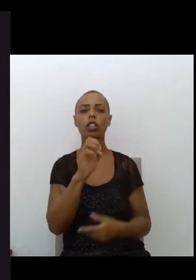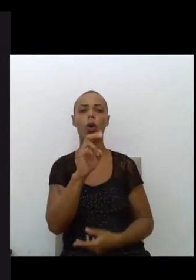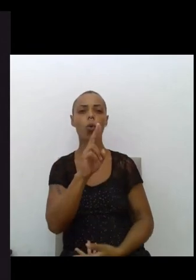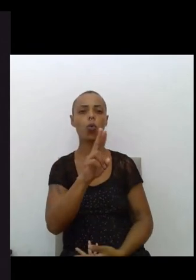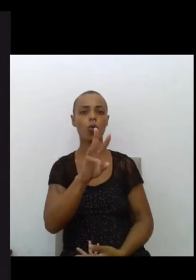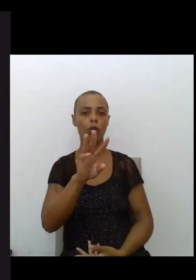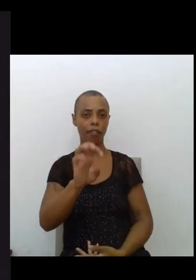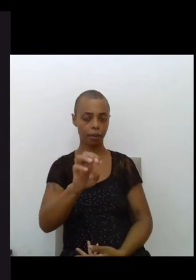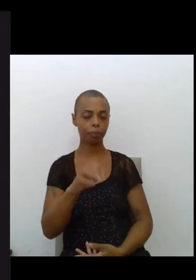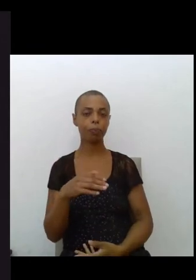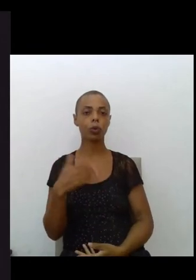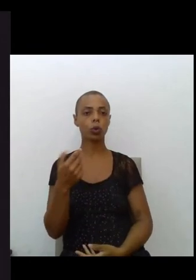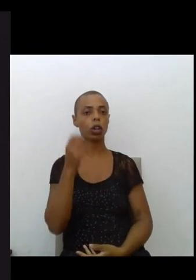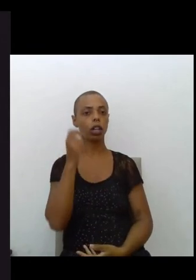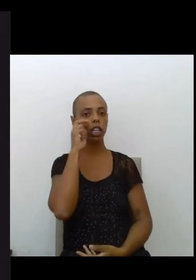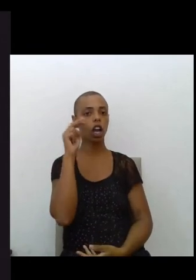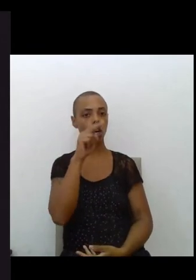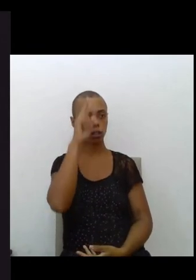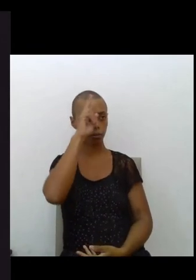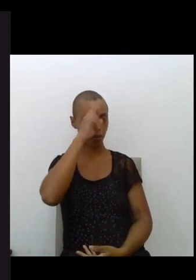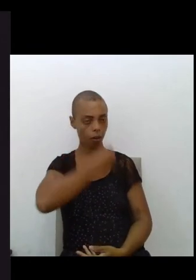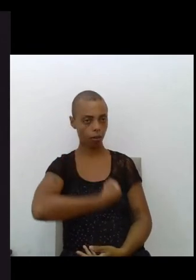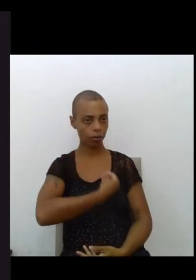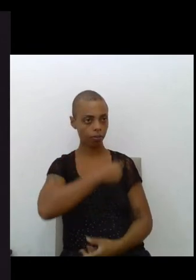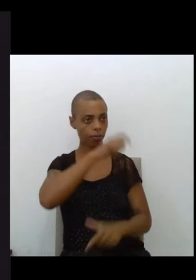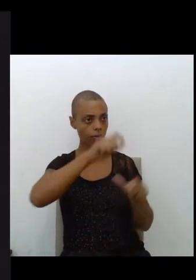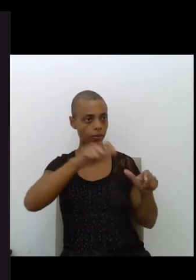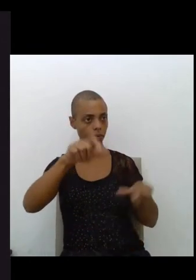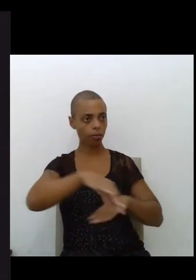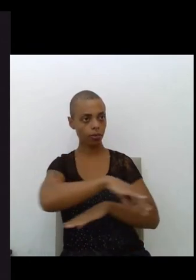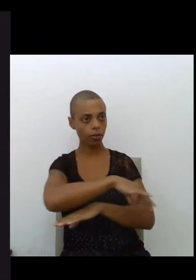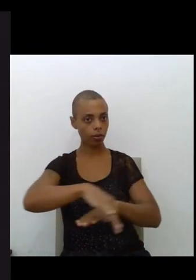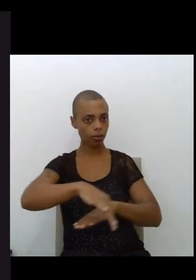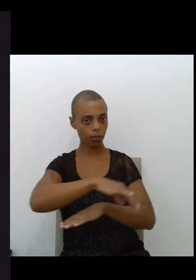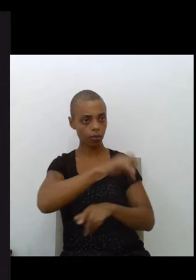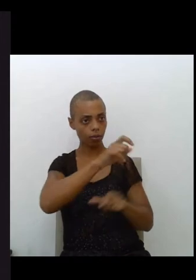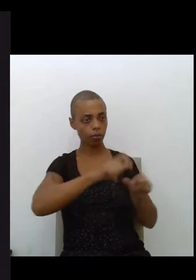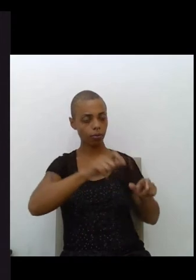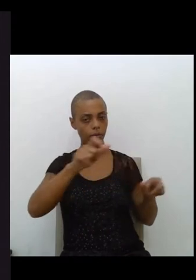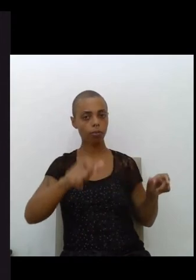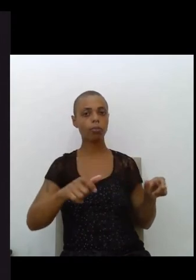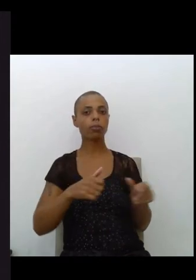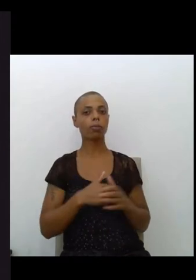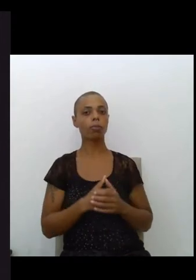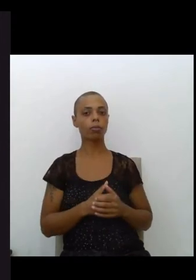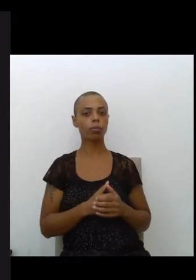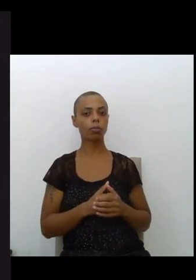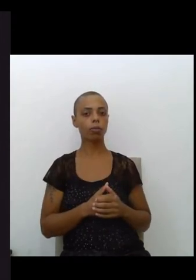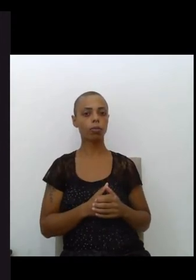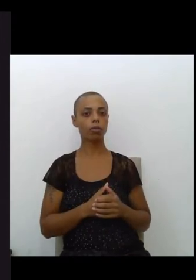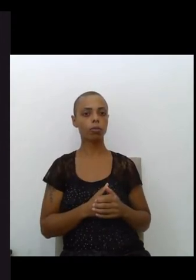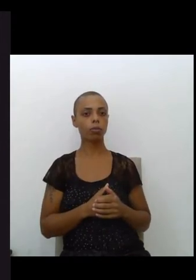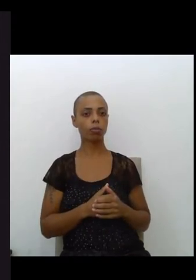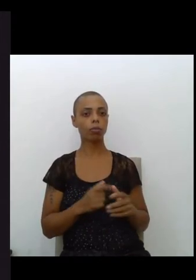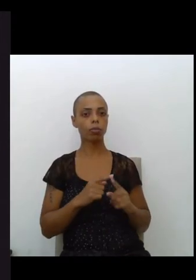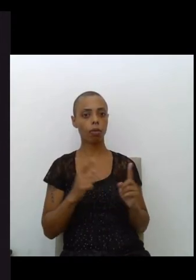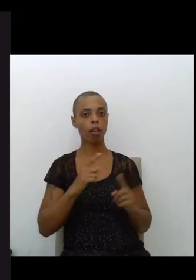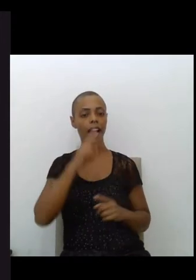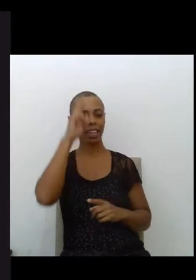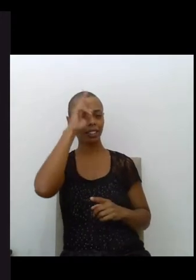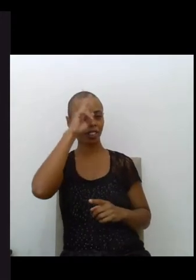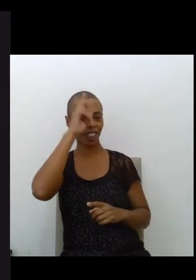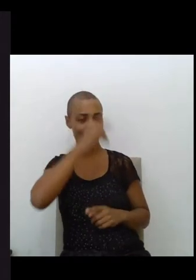clients so over when you look into the biographies of these Architects